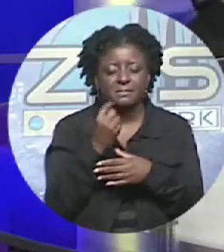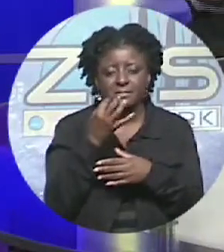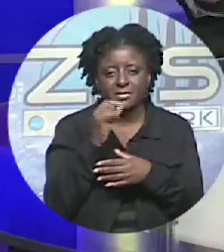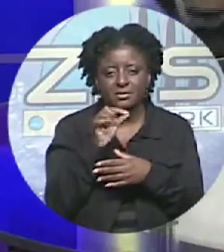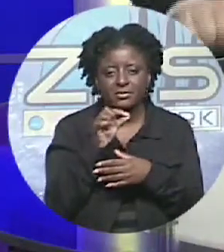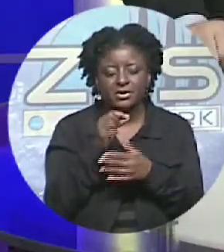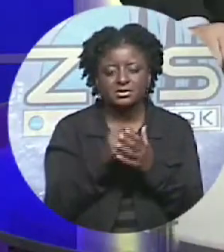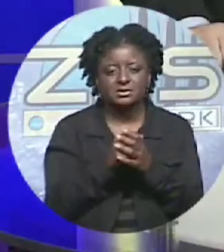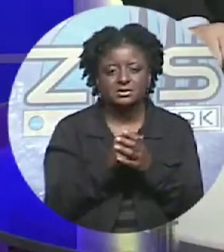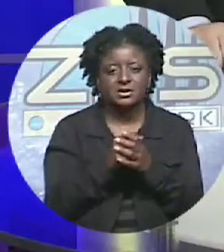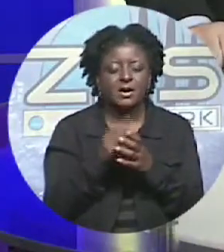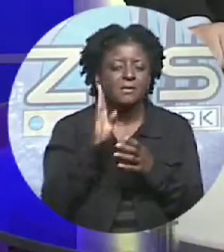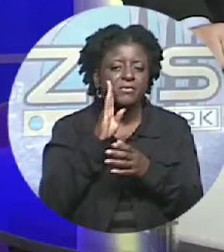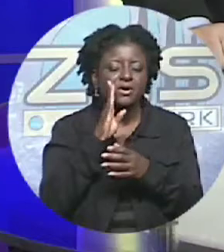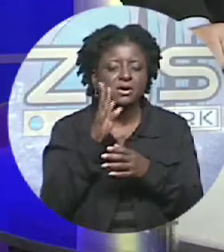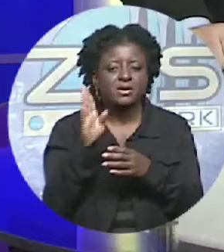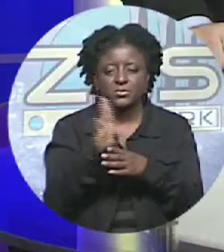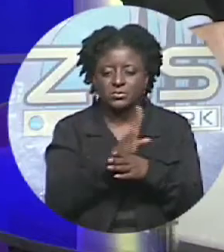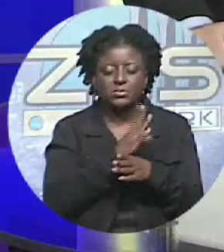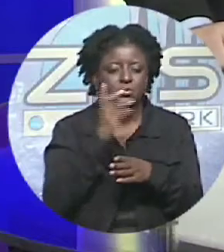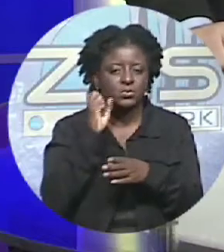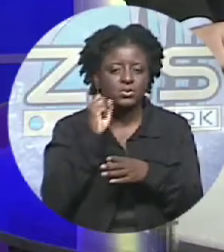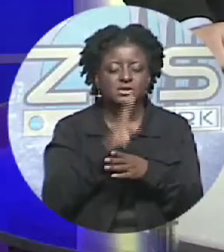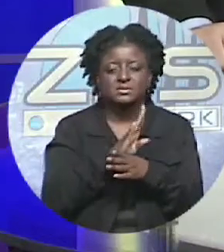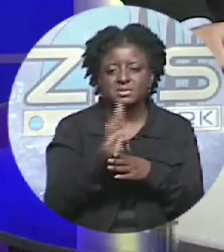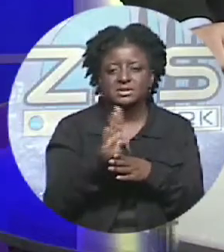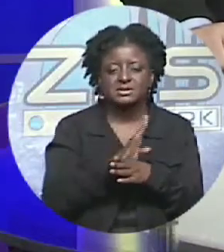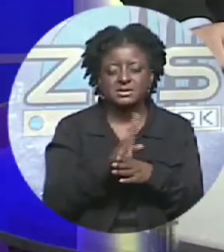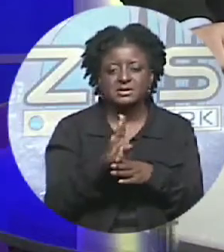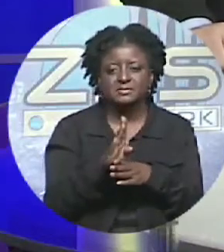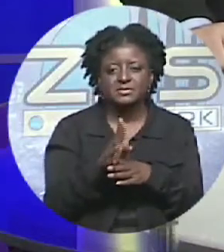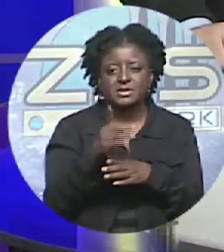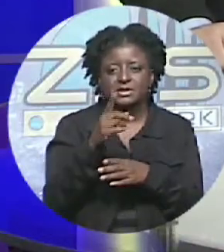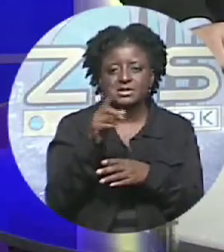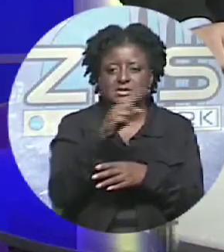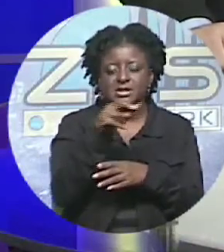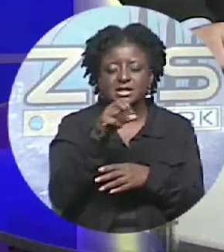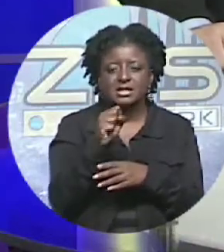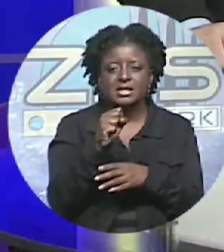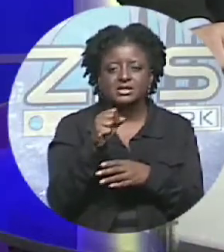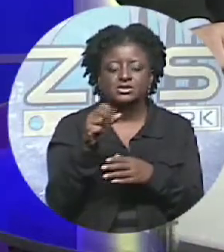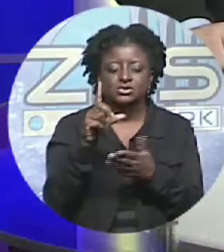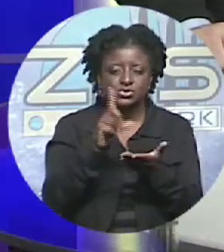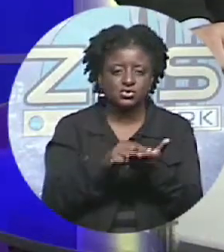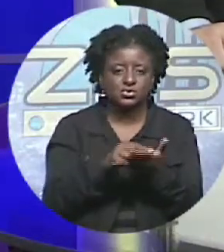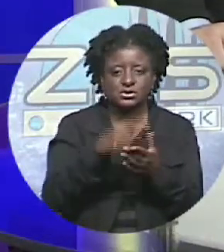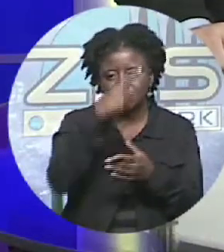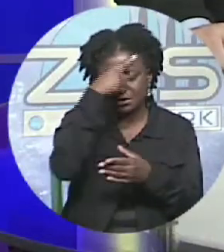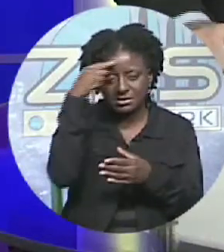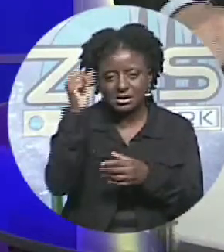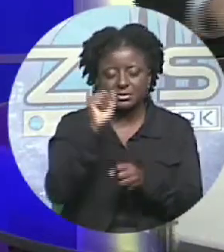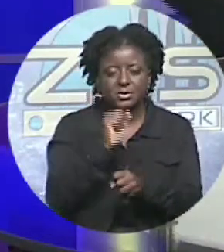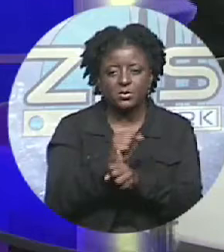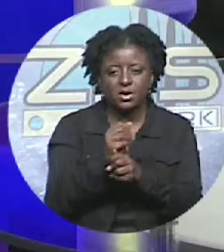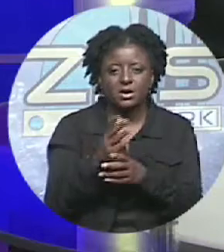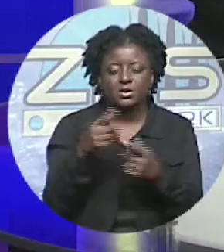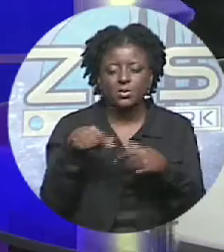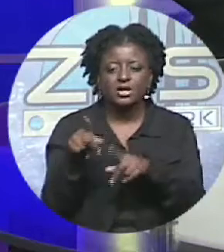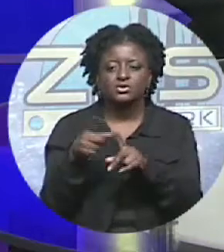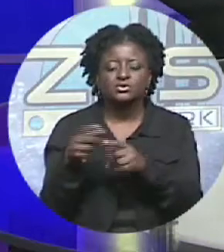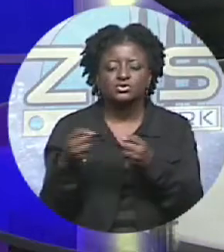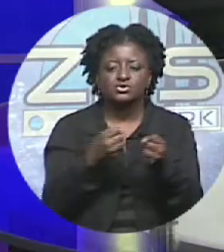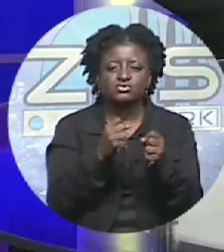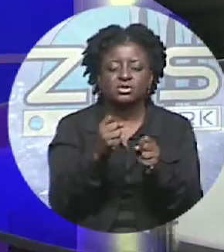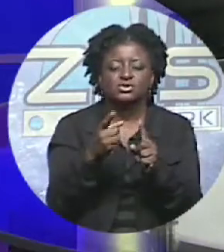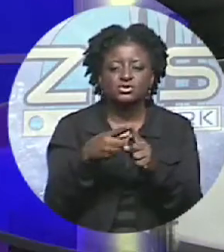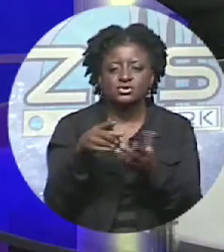And now, in her defense, she's been very, very busy this summer. Well, ZNS News summer intern Bria Branon took to the streets to get a sense of